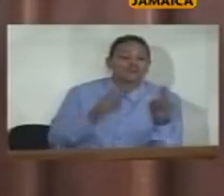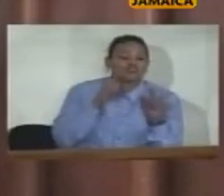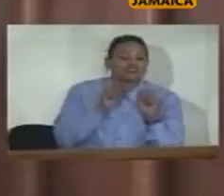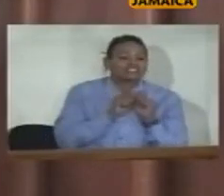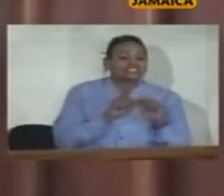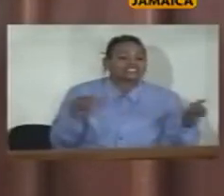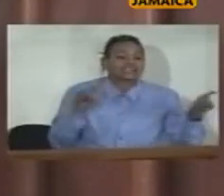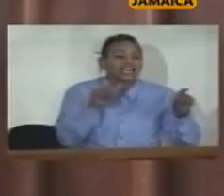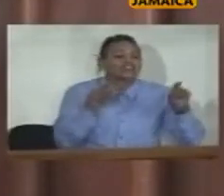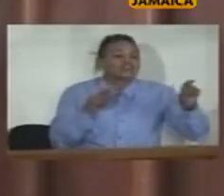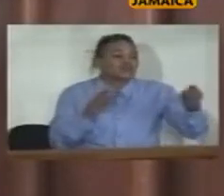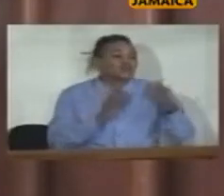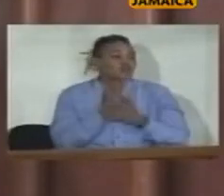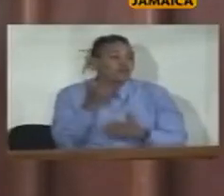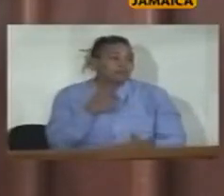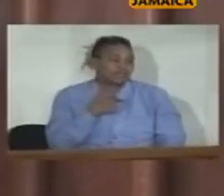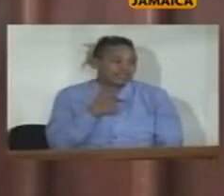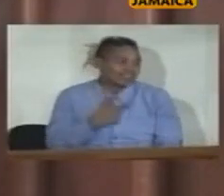you by me.